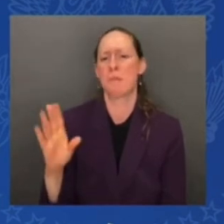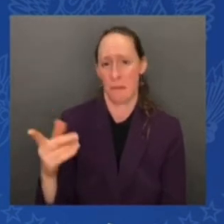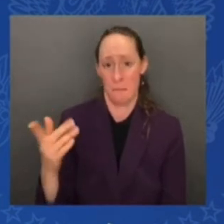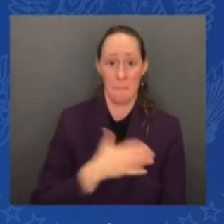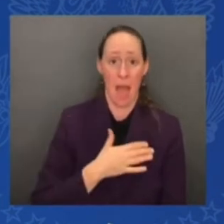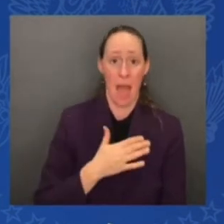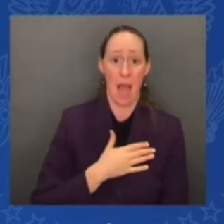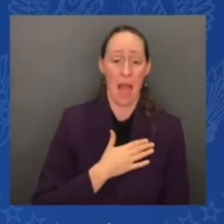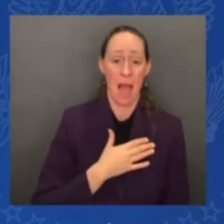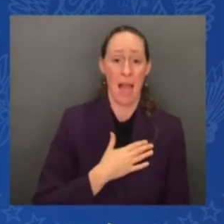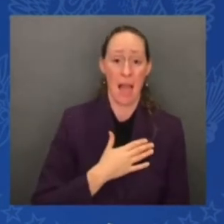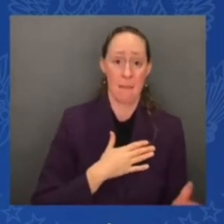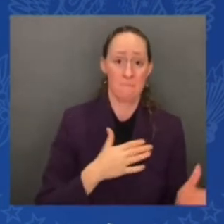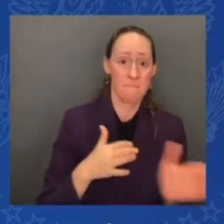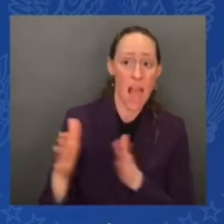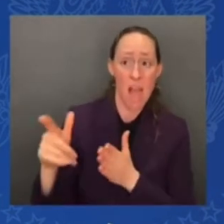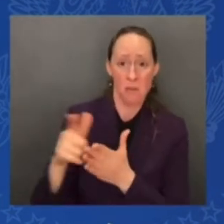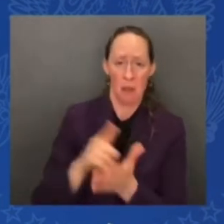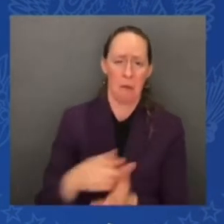big announcement.